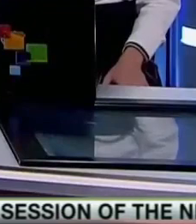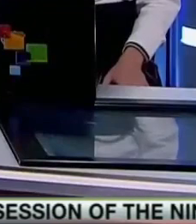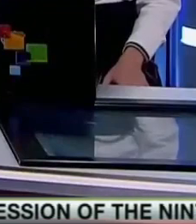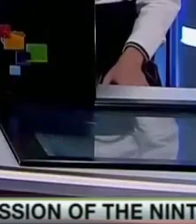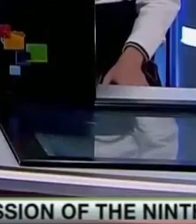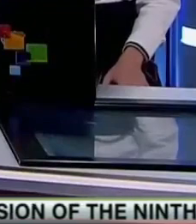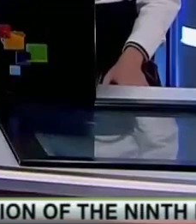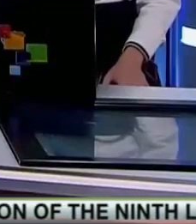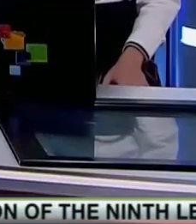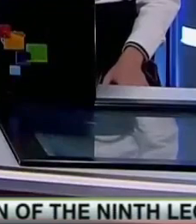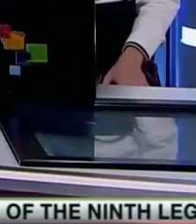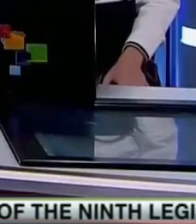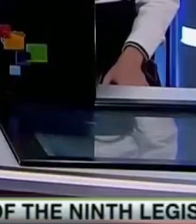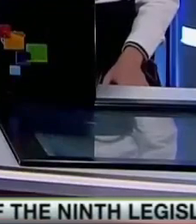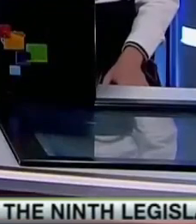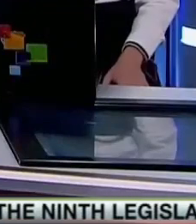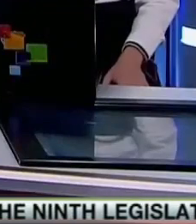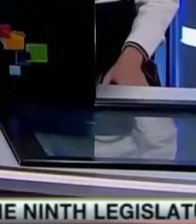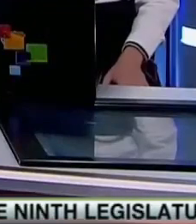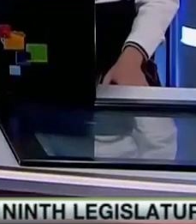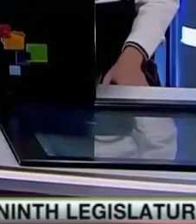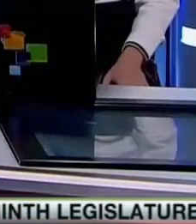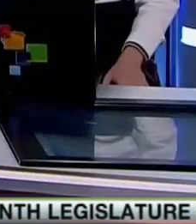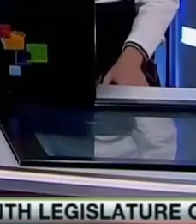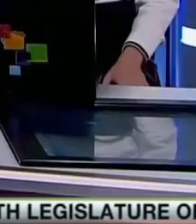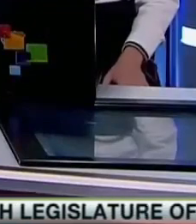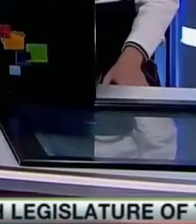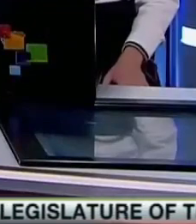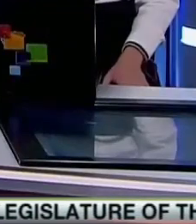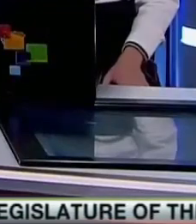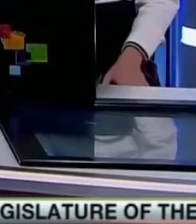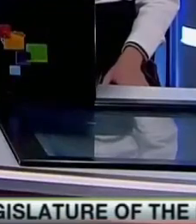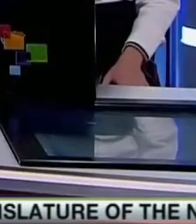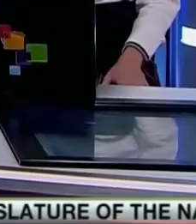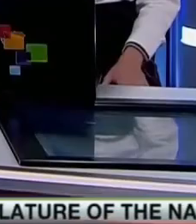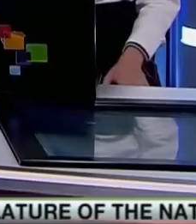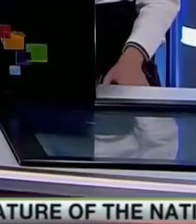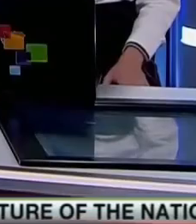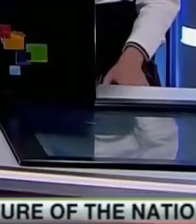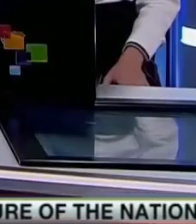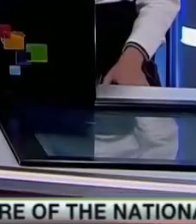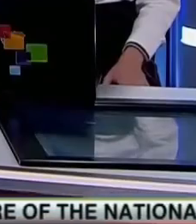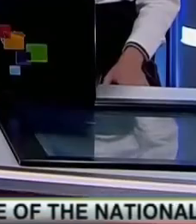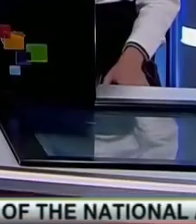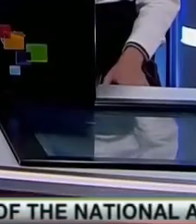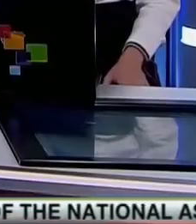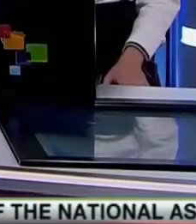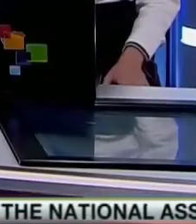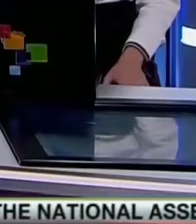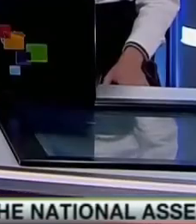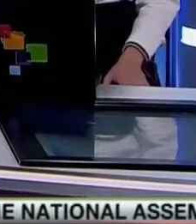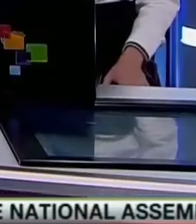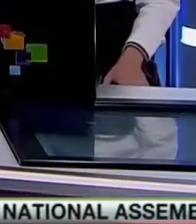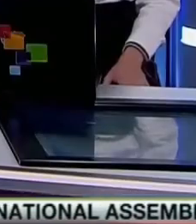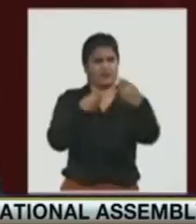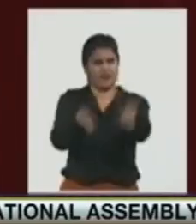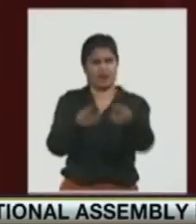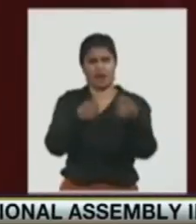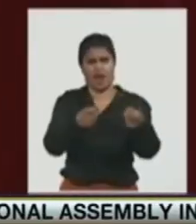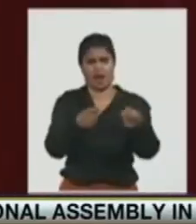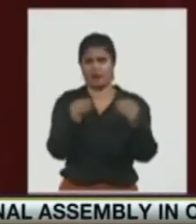Díaz-Canel went on to say that Cuba's foreign policy is based on abiding international law and maintaining peace and